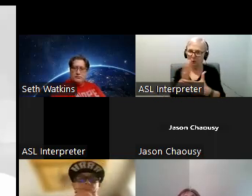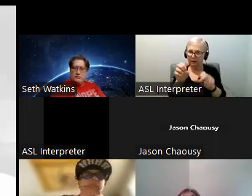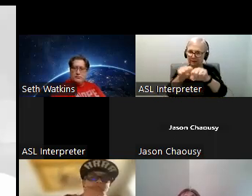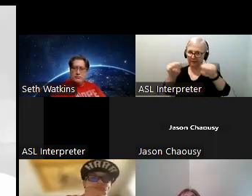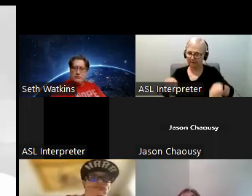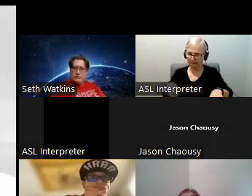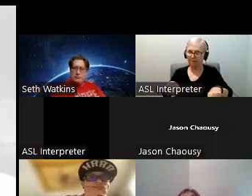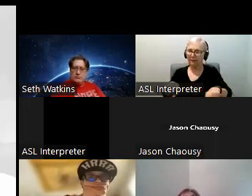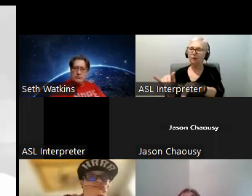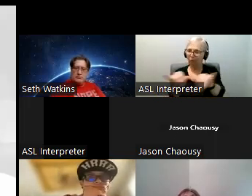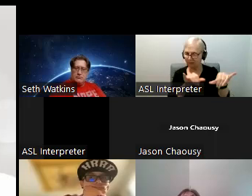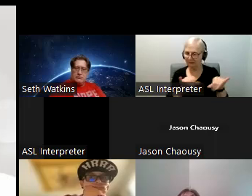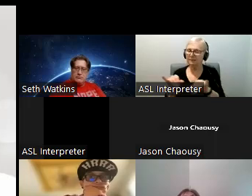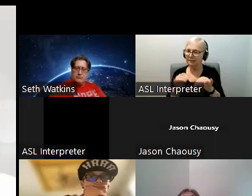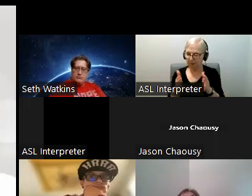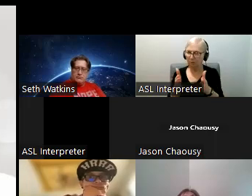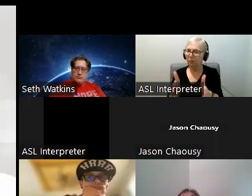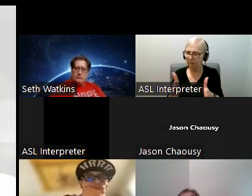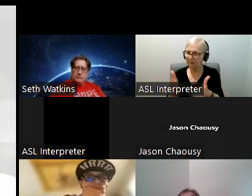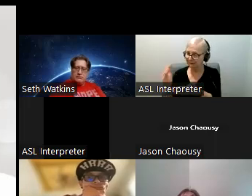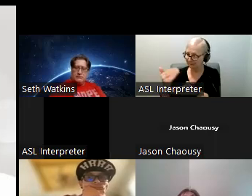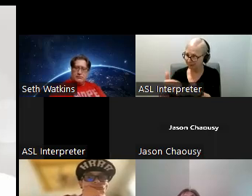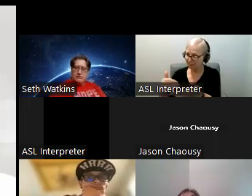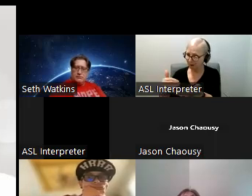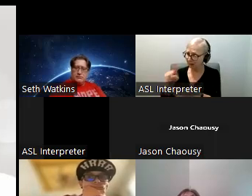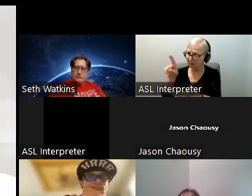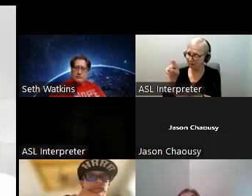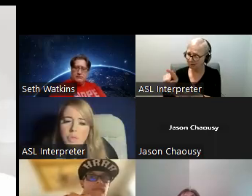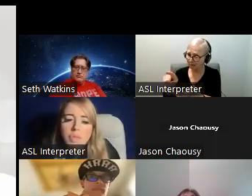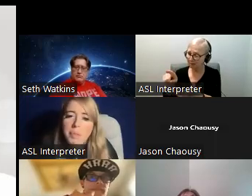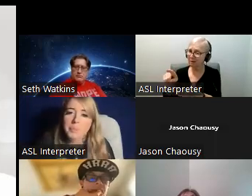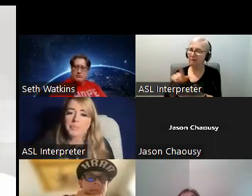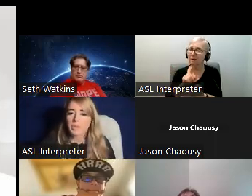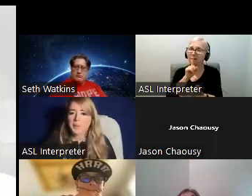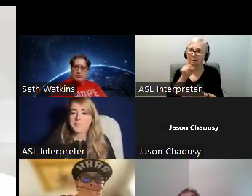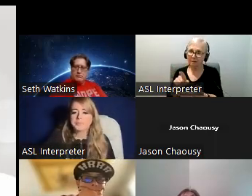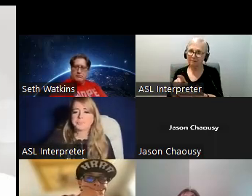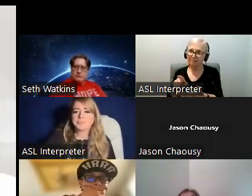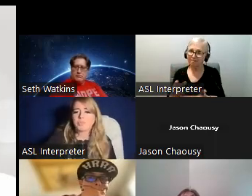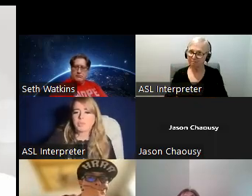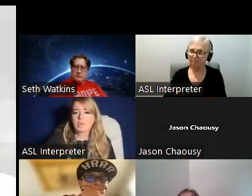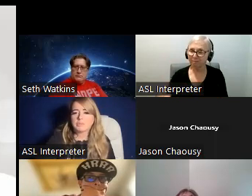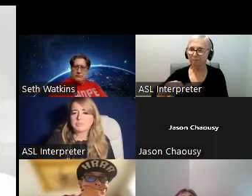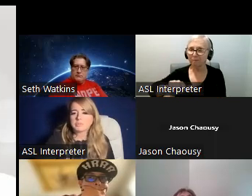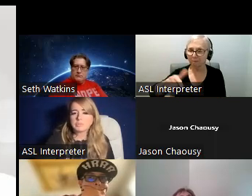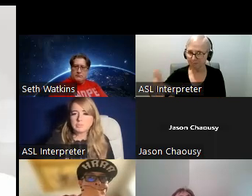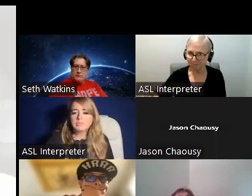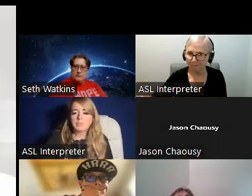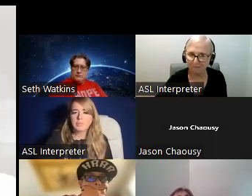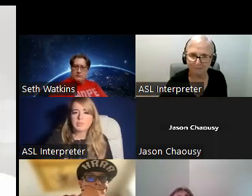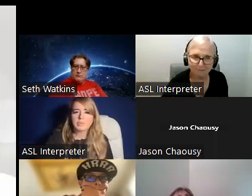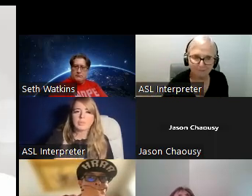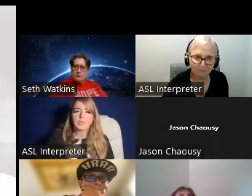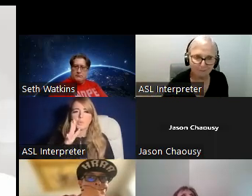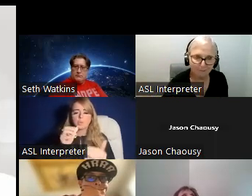So to me, is that part of it, Tasha? Absolutely. And what's the first step in kind of addressing that